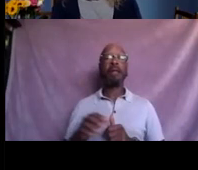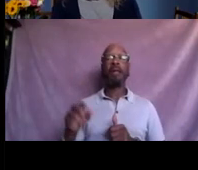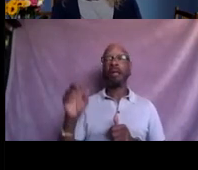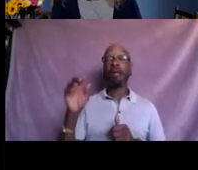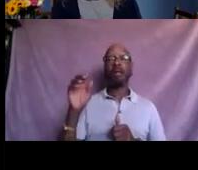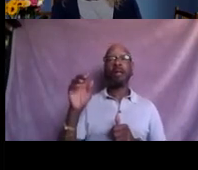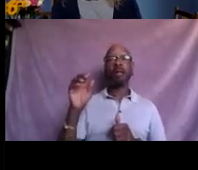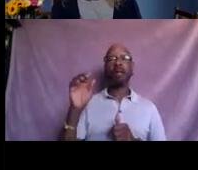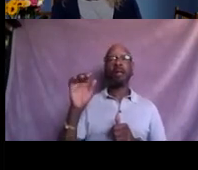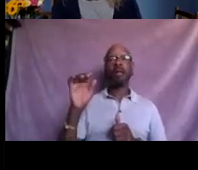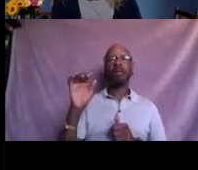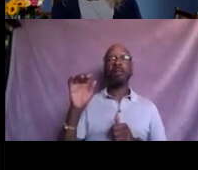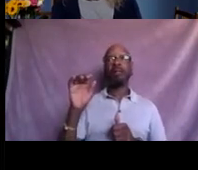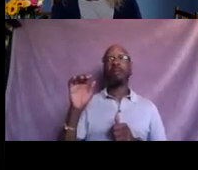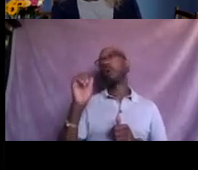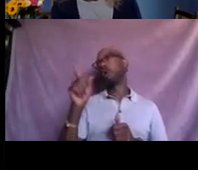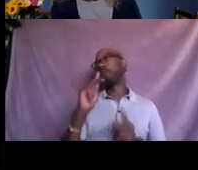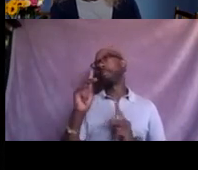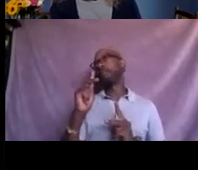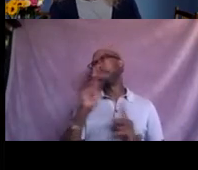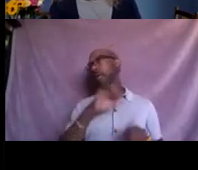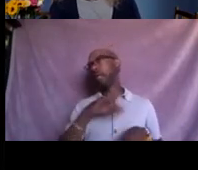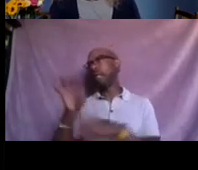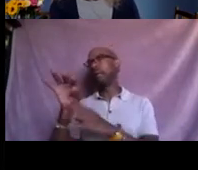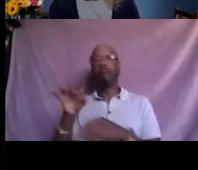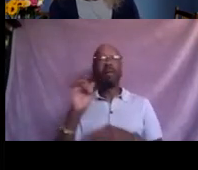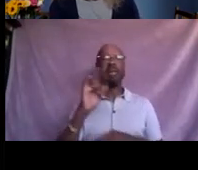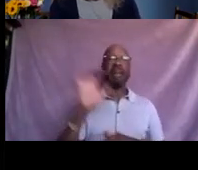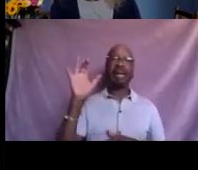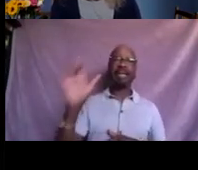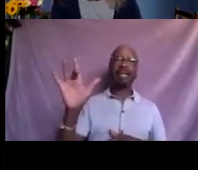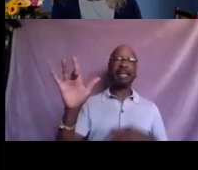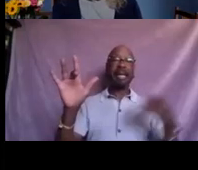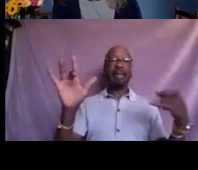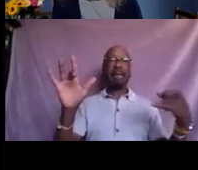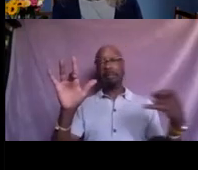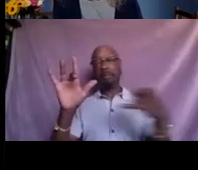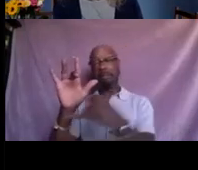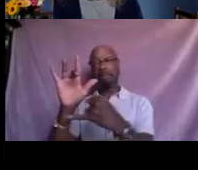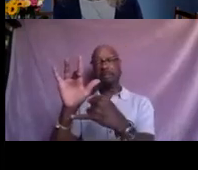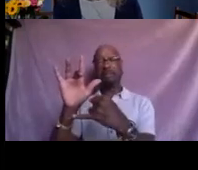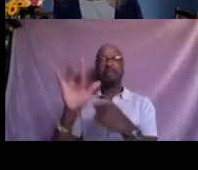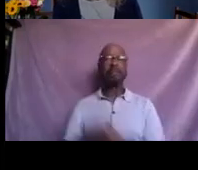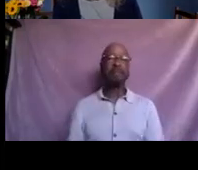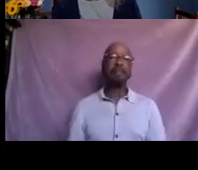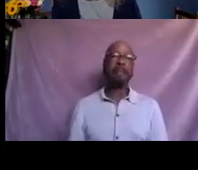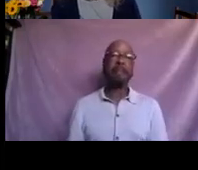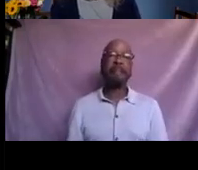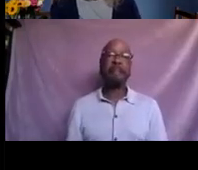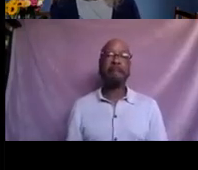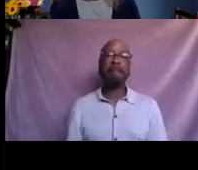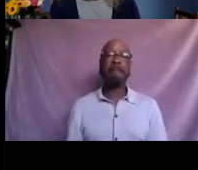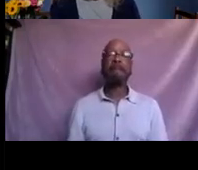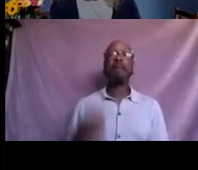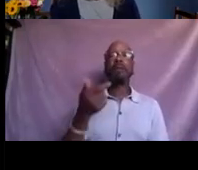is where all the people go. And again, if I were to click on people, that thick, dark line would move under people. Grades is